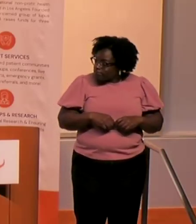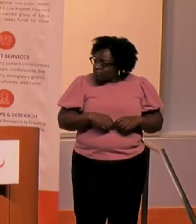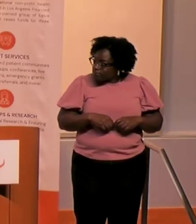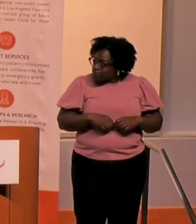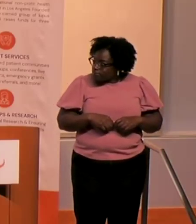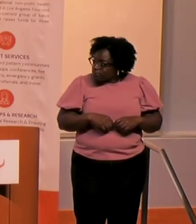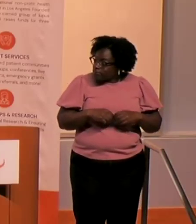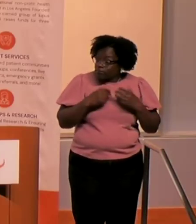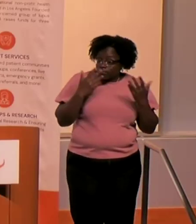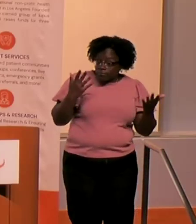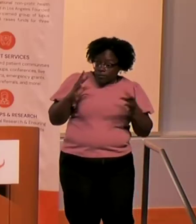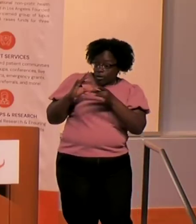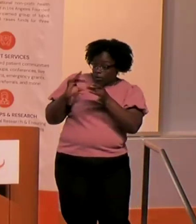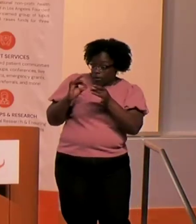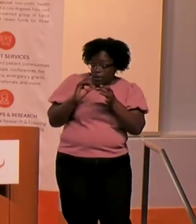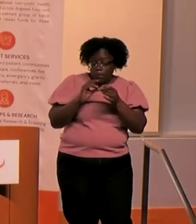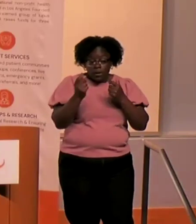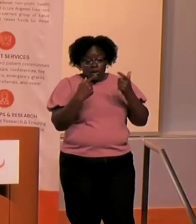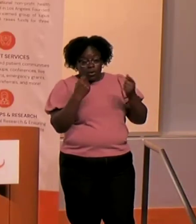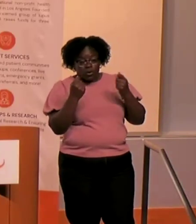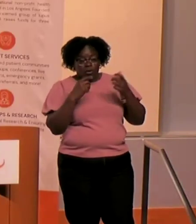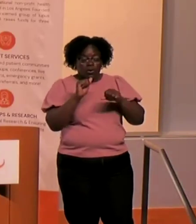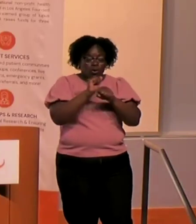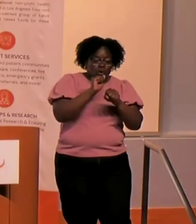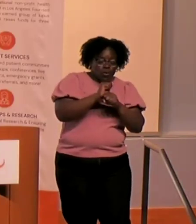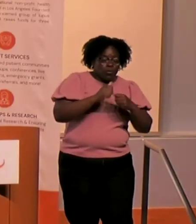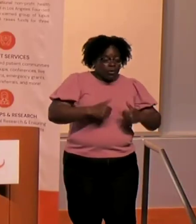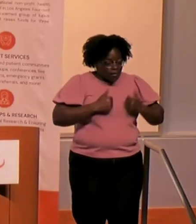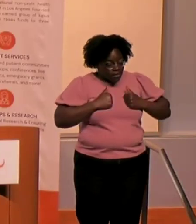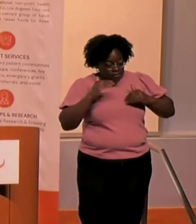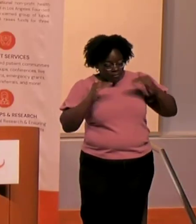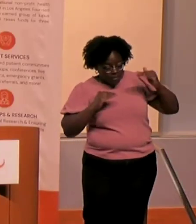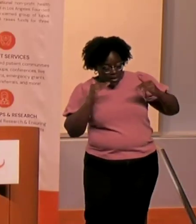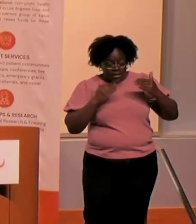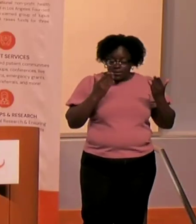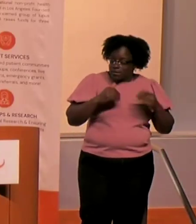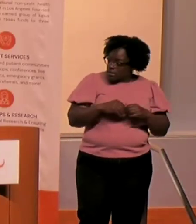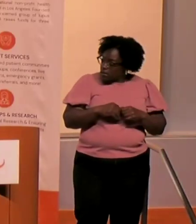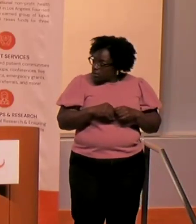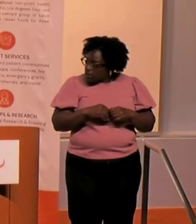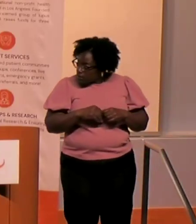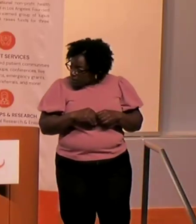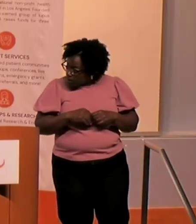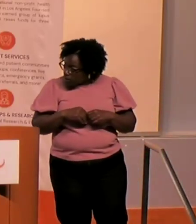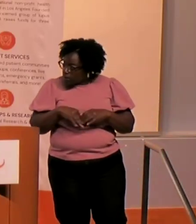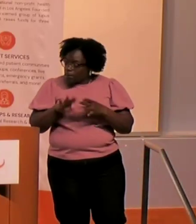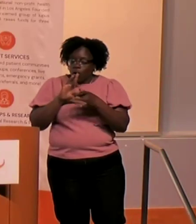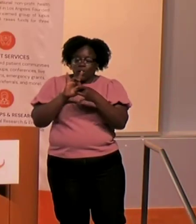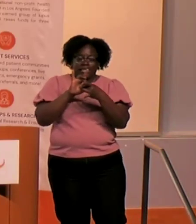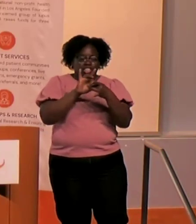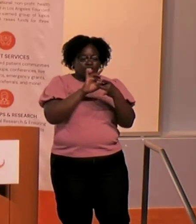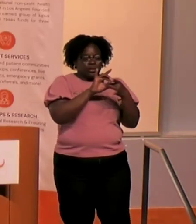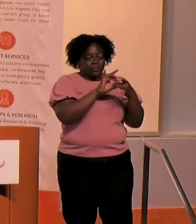If there's no other comments or questions about work-life balance, I think the next one is about relationships.